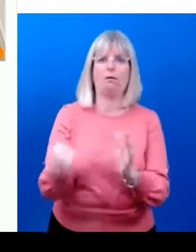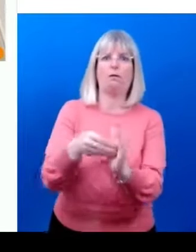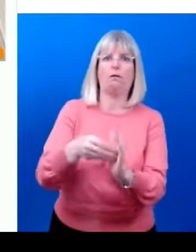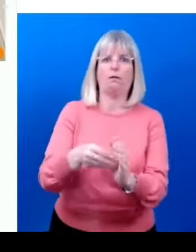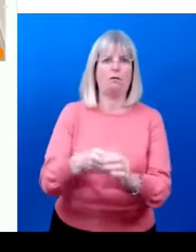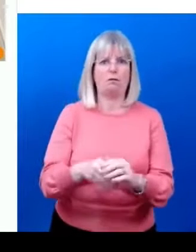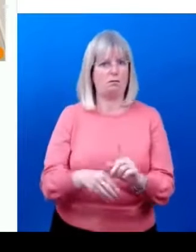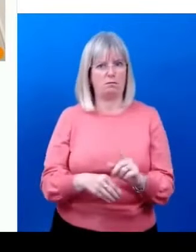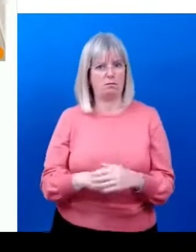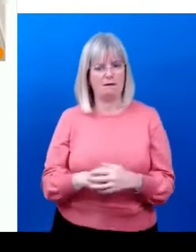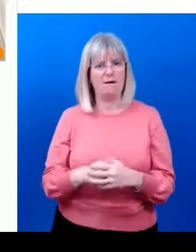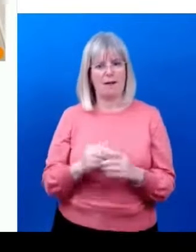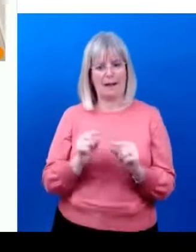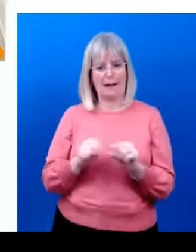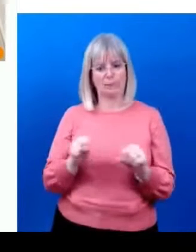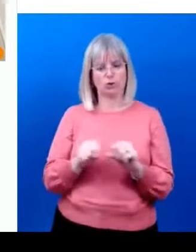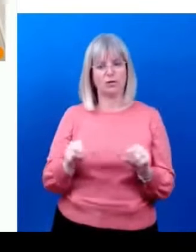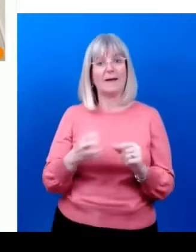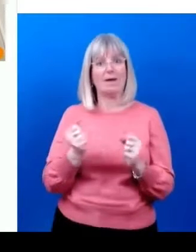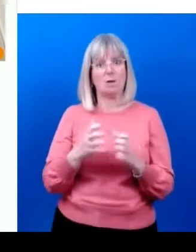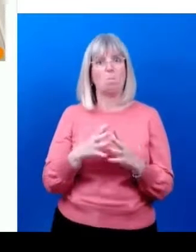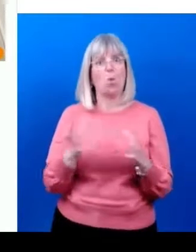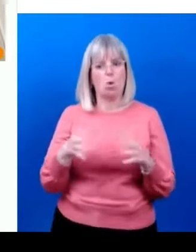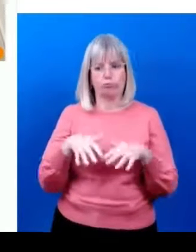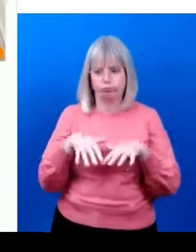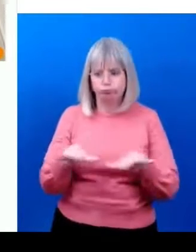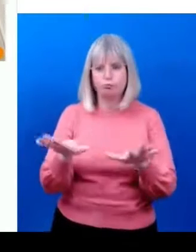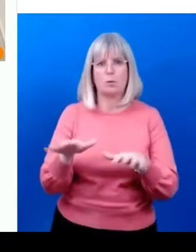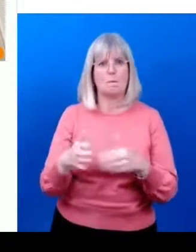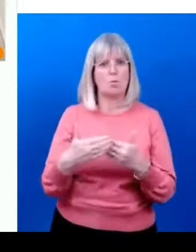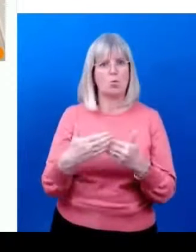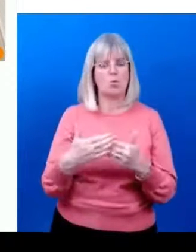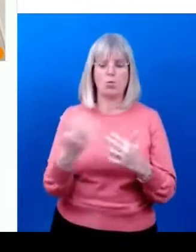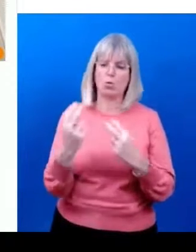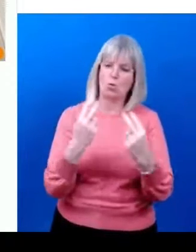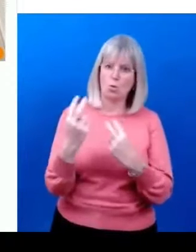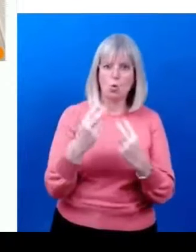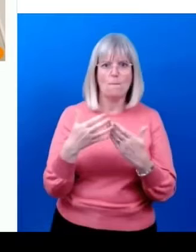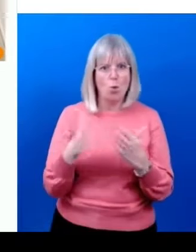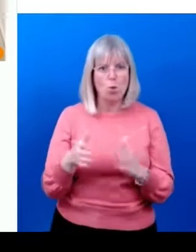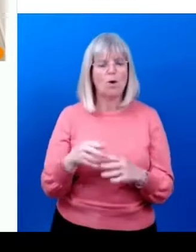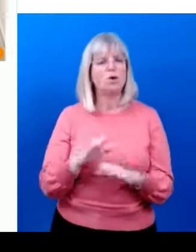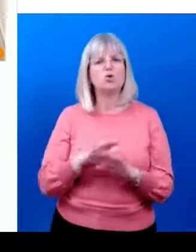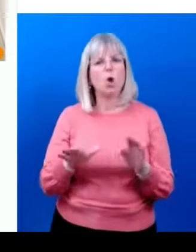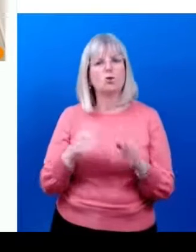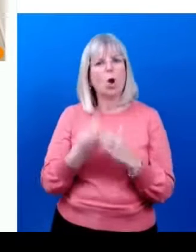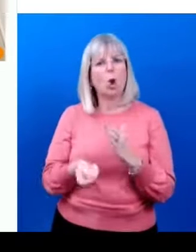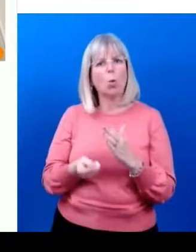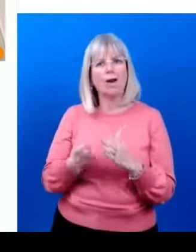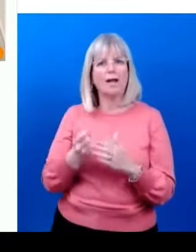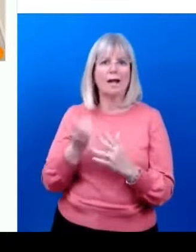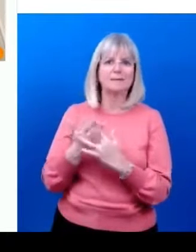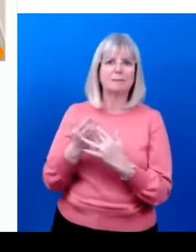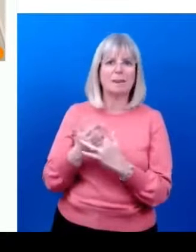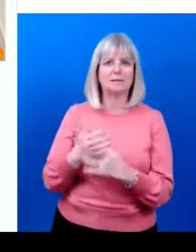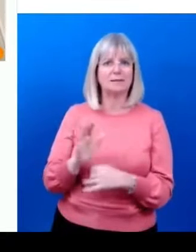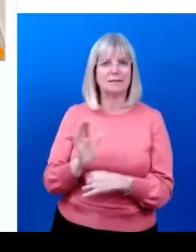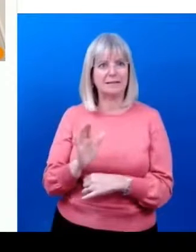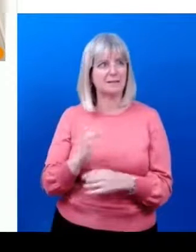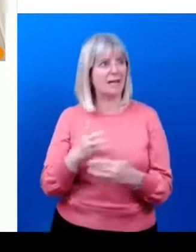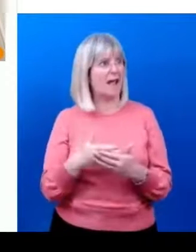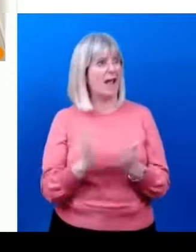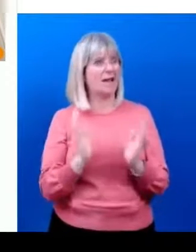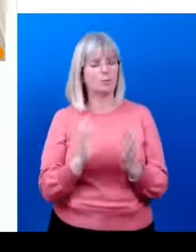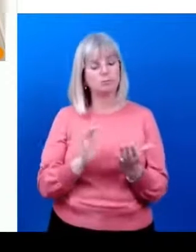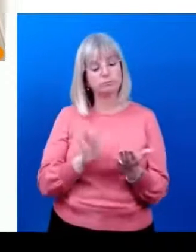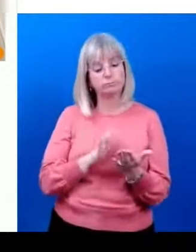having caption videos. It's not just about accessibility, it's about people flicking through and being, oh yeah, that's got captions, I'll follow